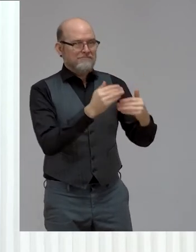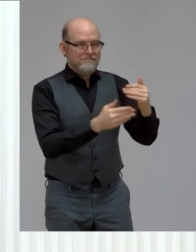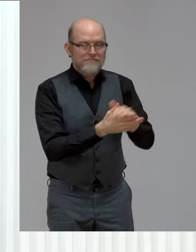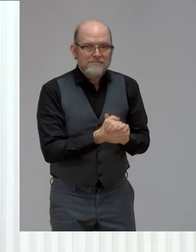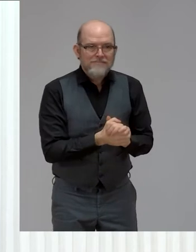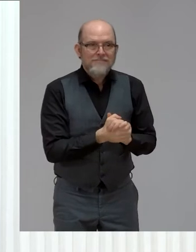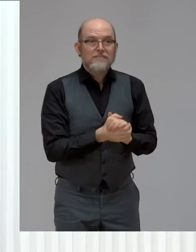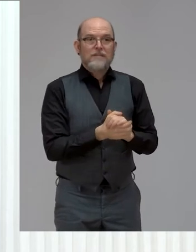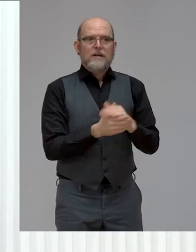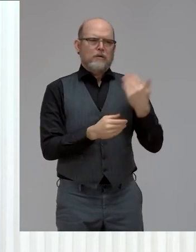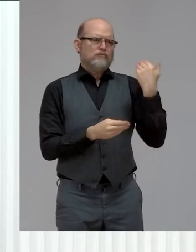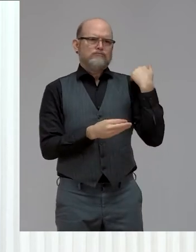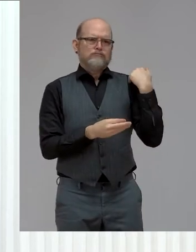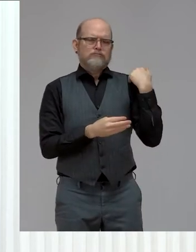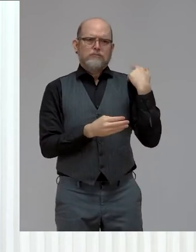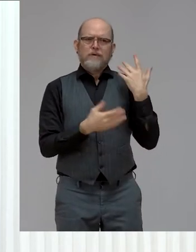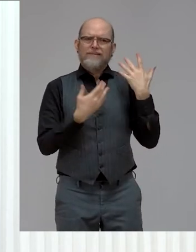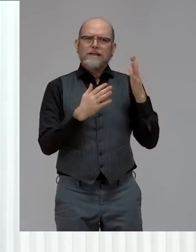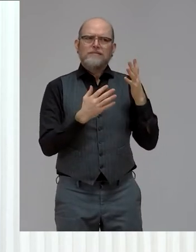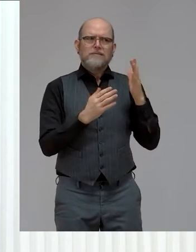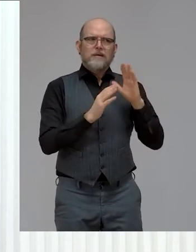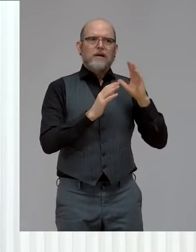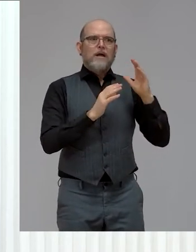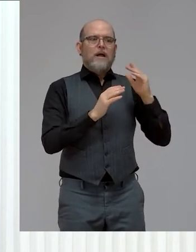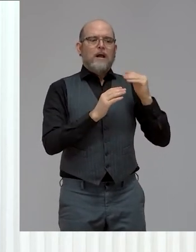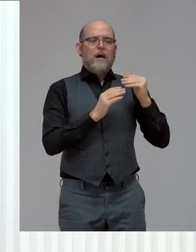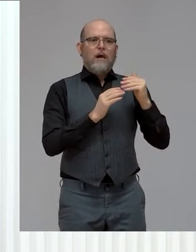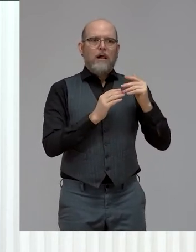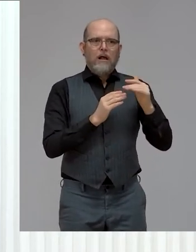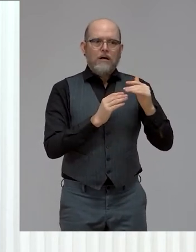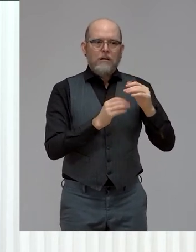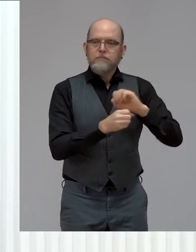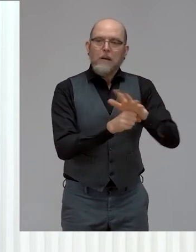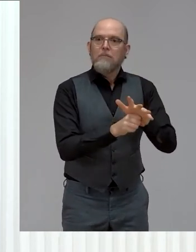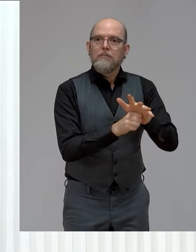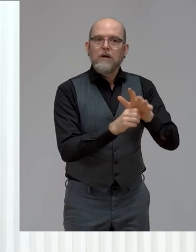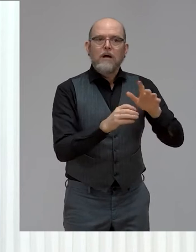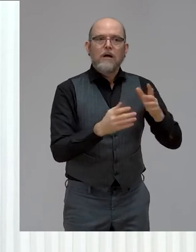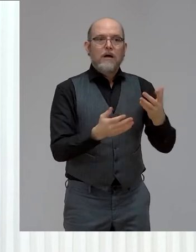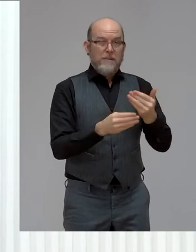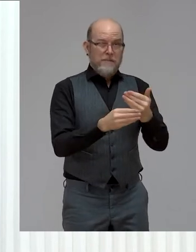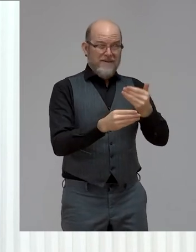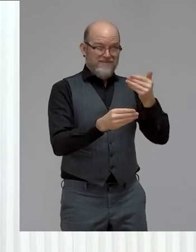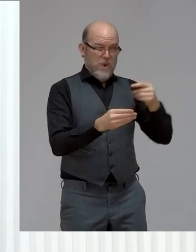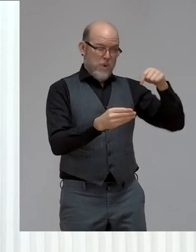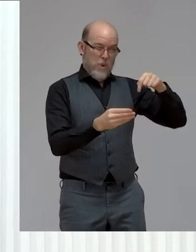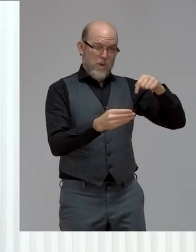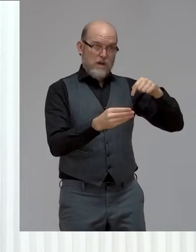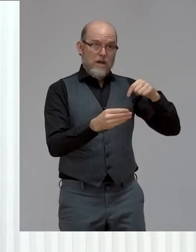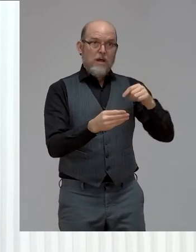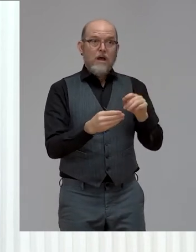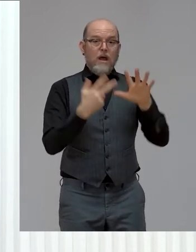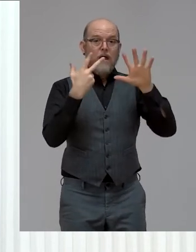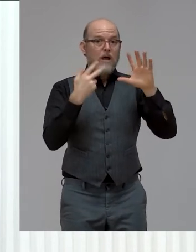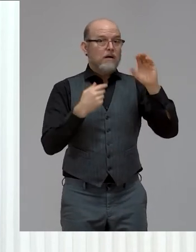started to feel the full force of the coronavirus, we welcomed some 800 guests